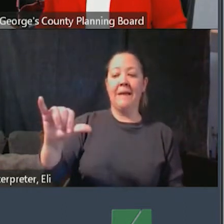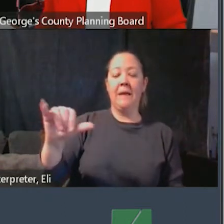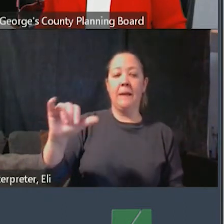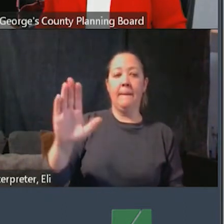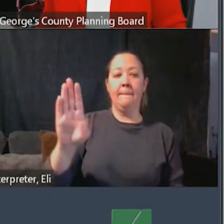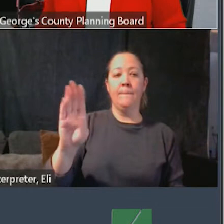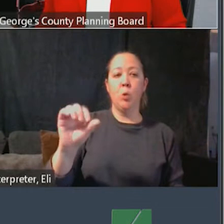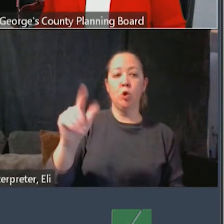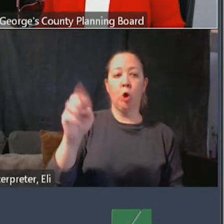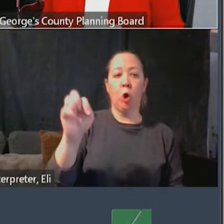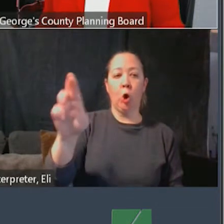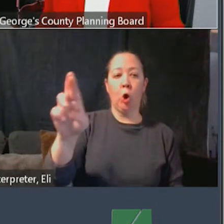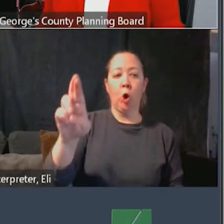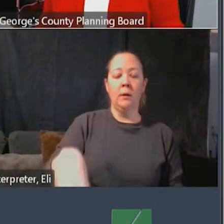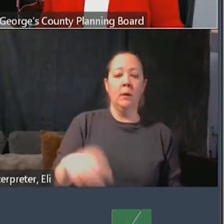Sharon Turner?